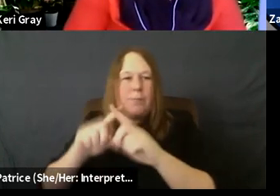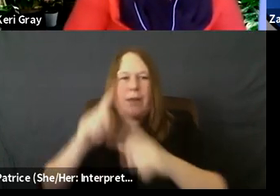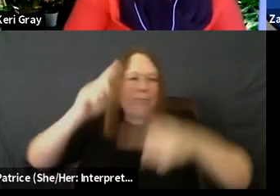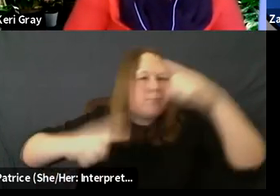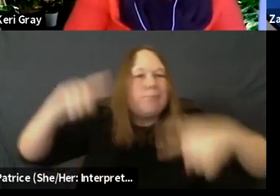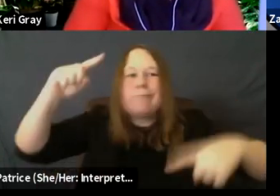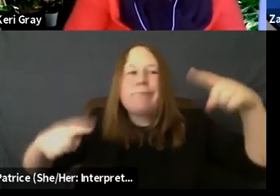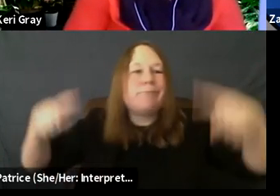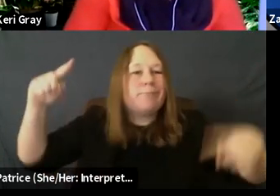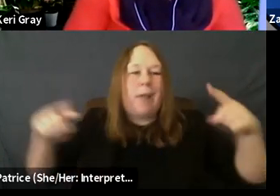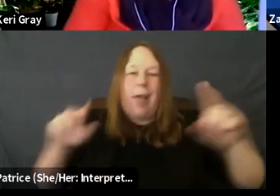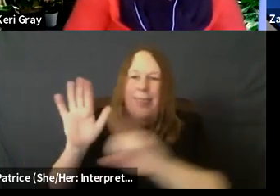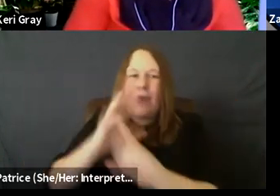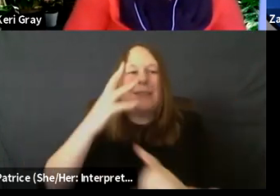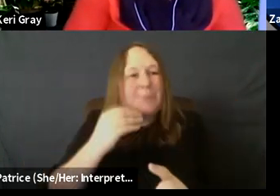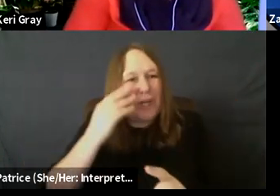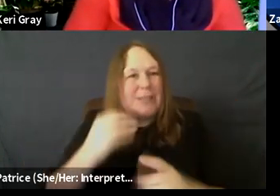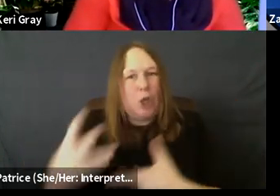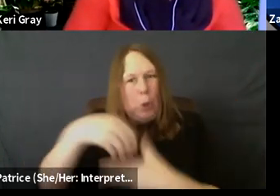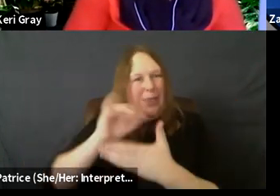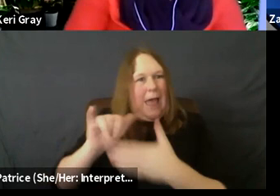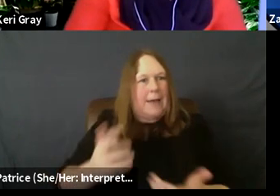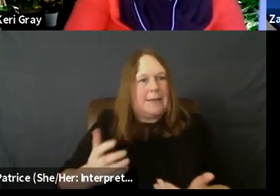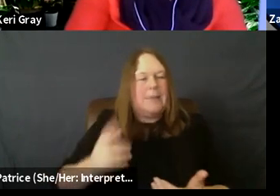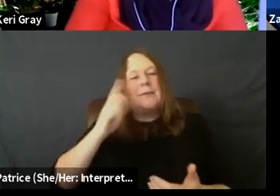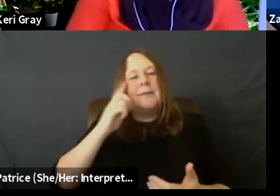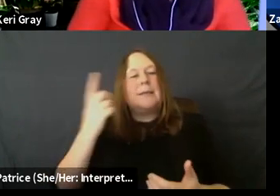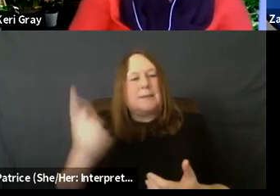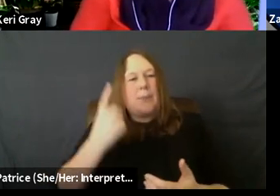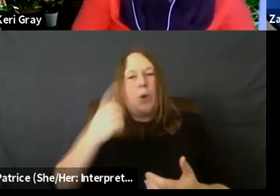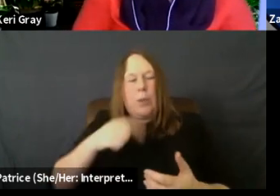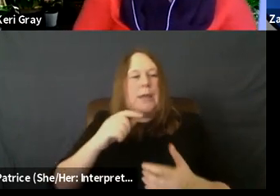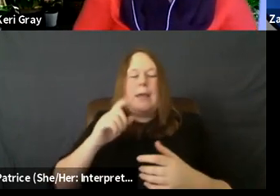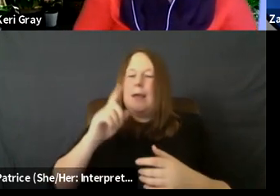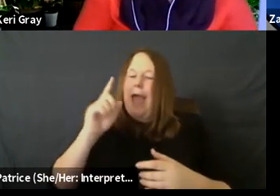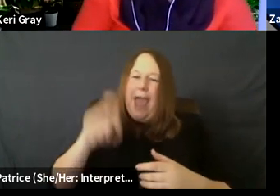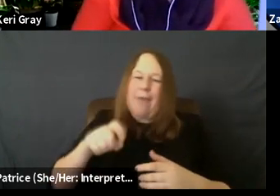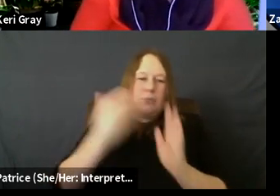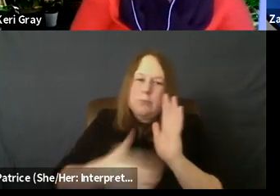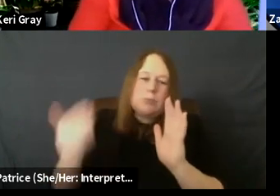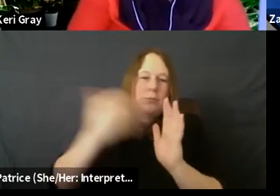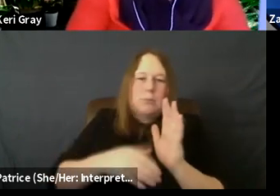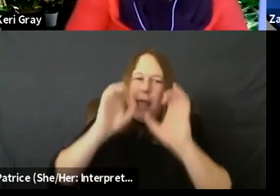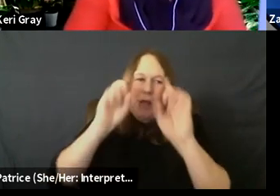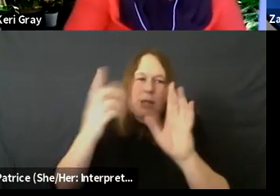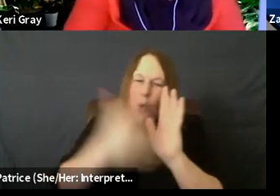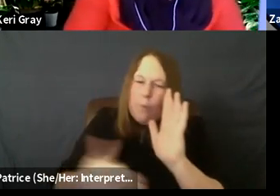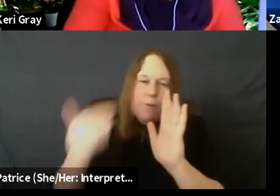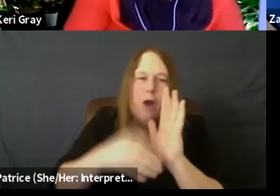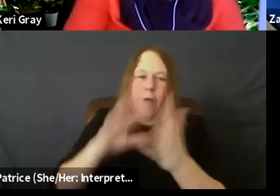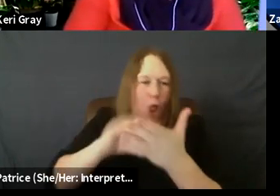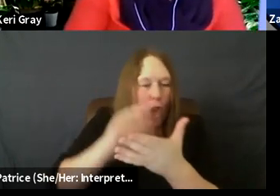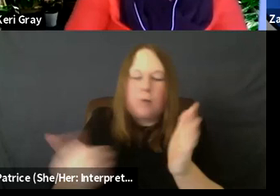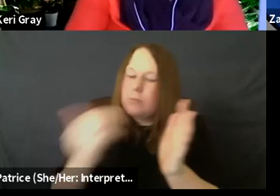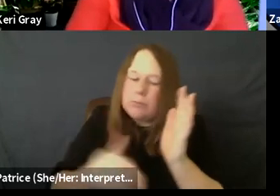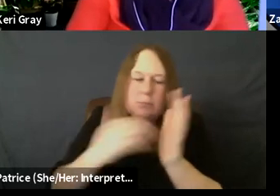terms of their experiences. So it's something that we keep seeming to have to re-educate people about and relearn